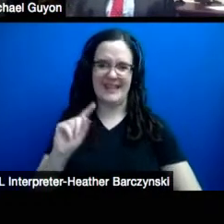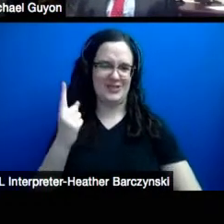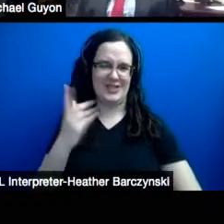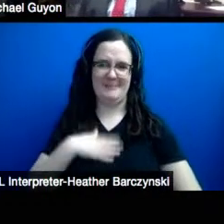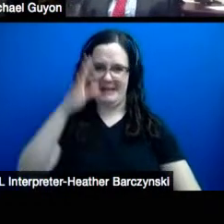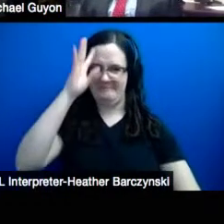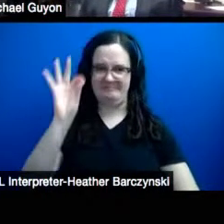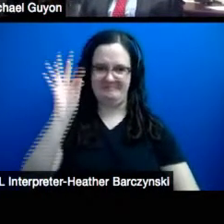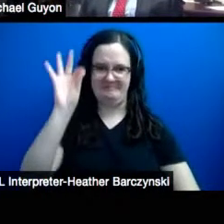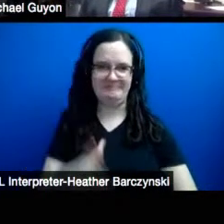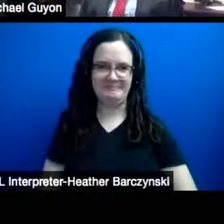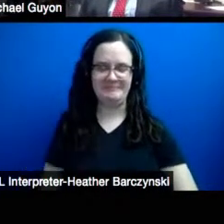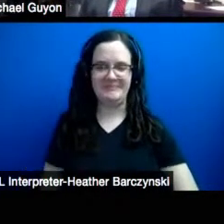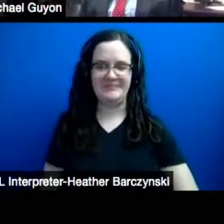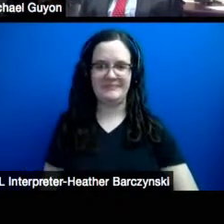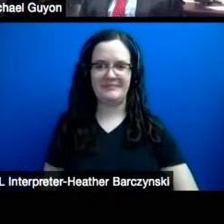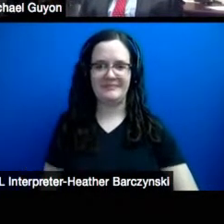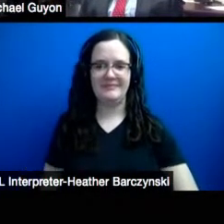cents.